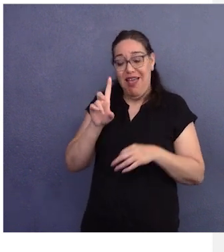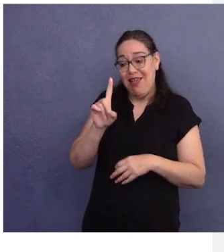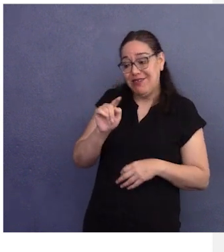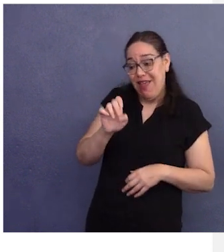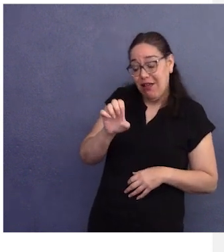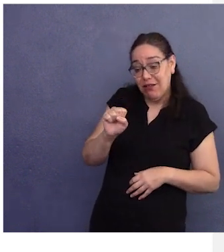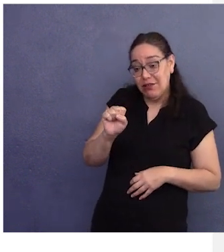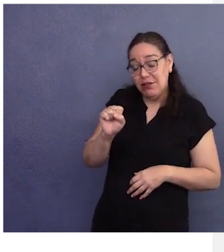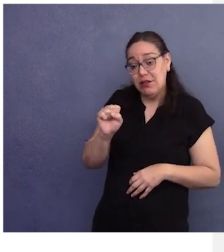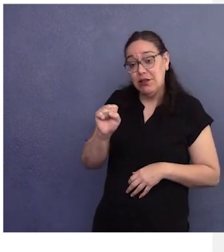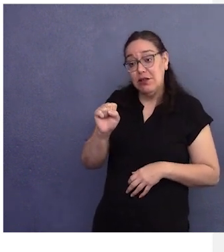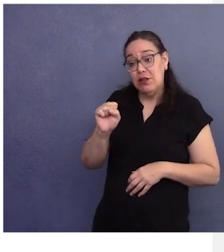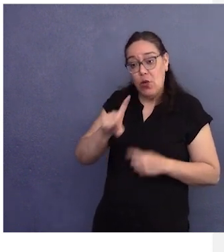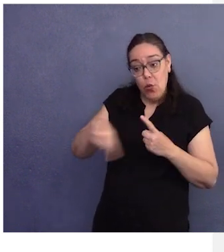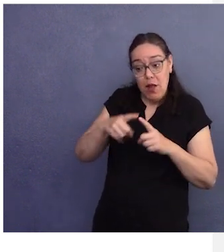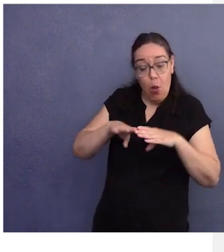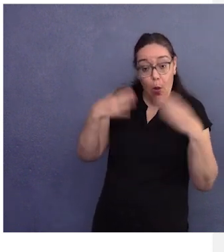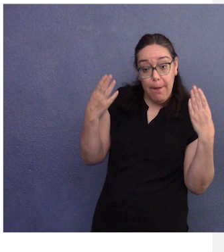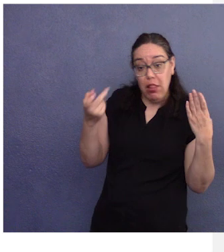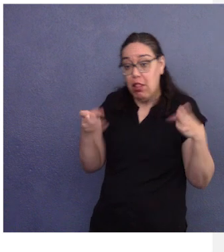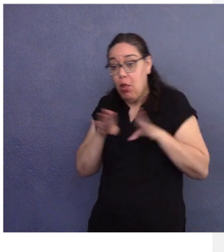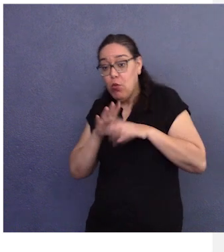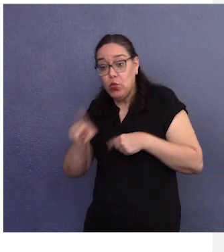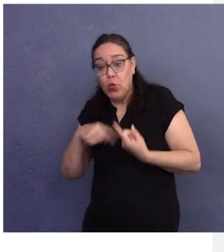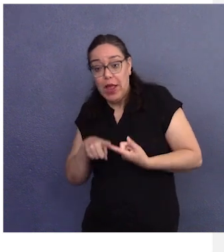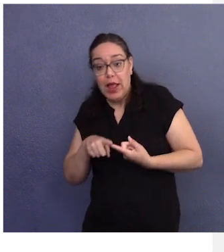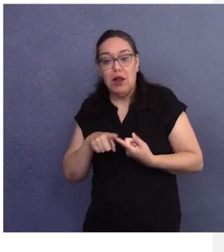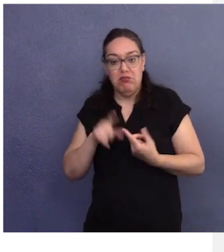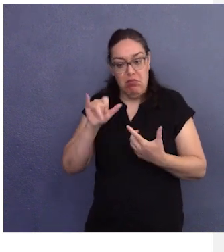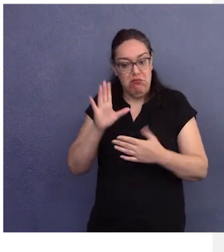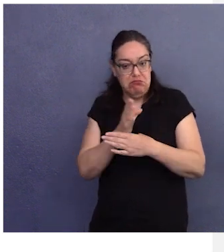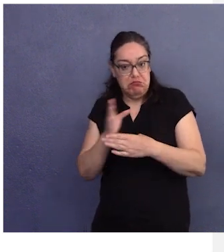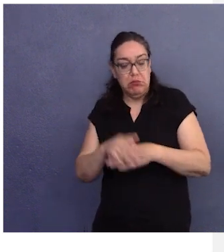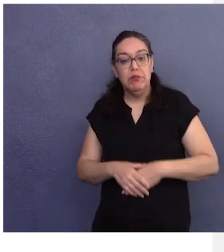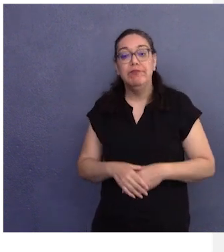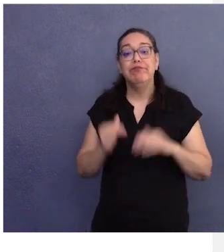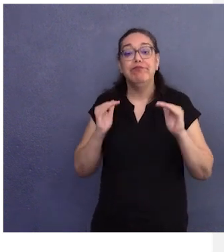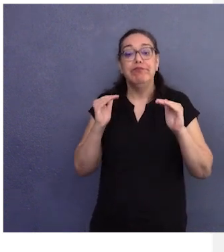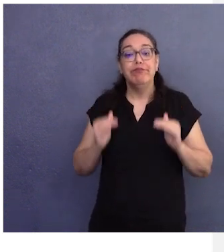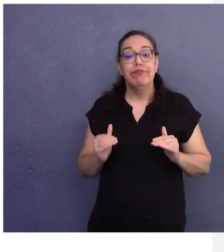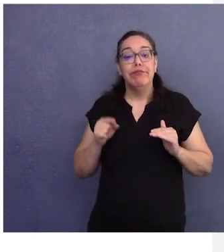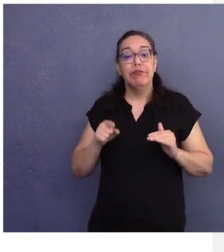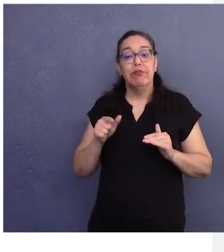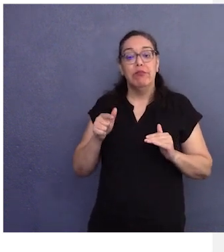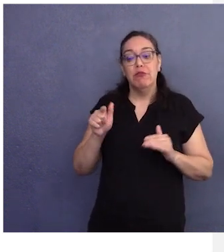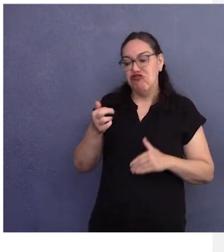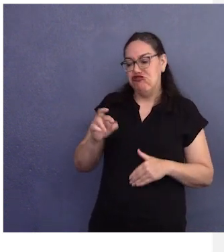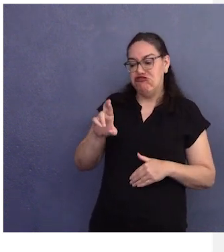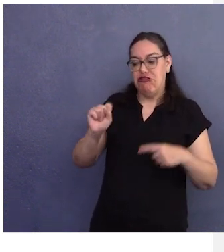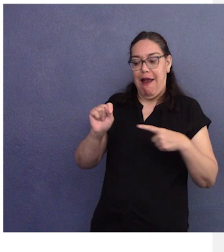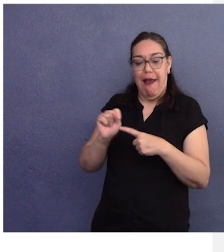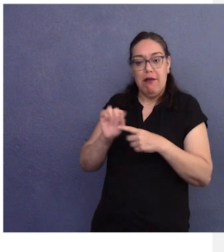of when it opens and when it closes, amount range. And here it has the grant